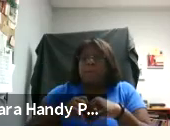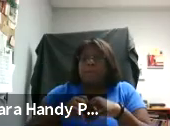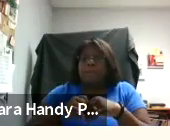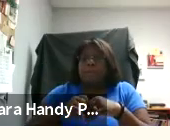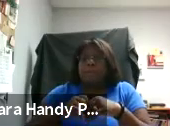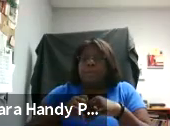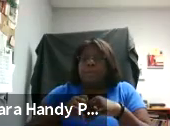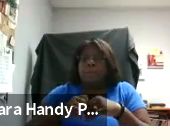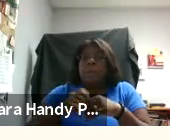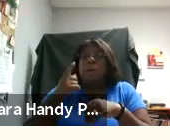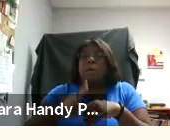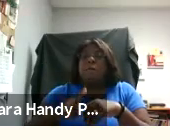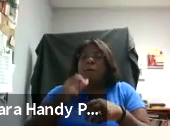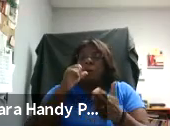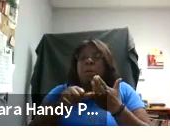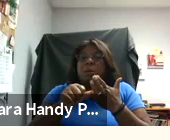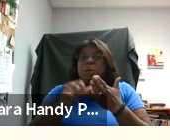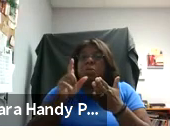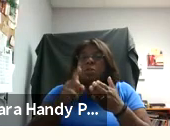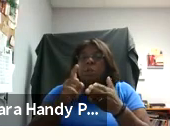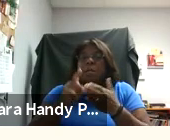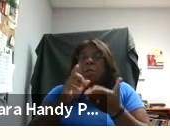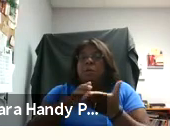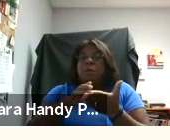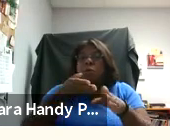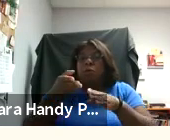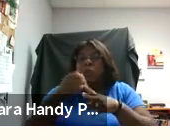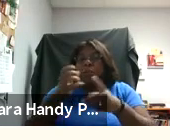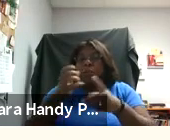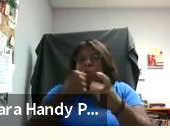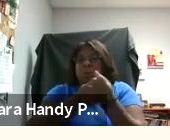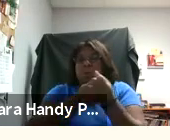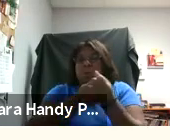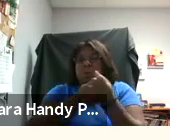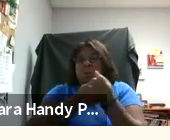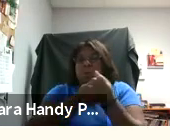For the latest reallocations for career supports of Northern Virginia,